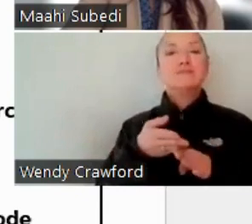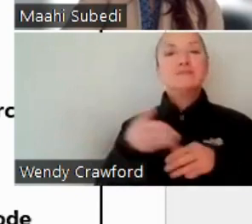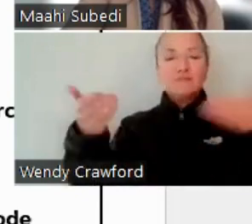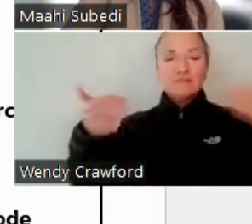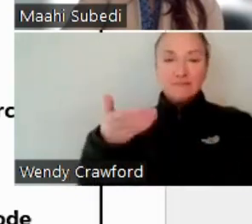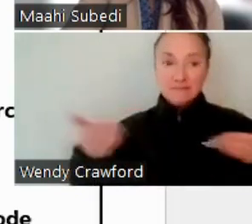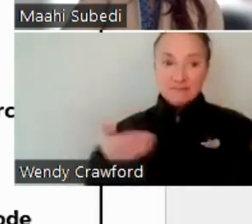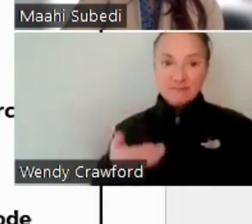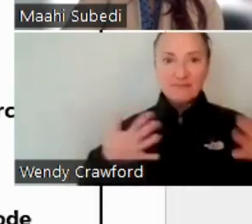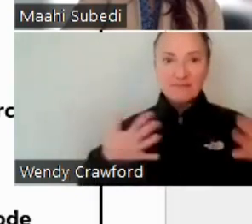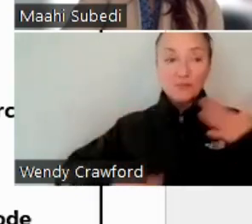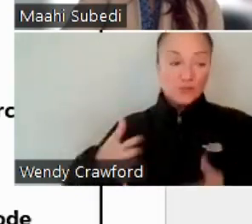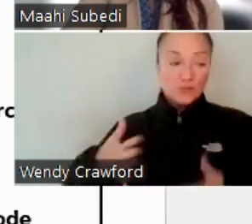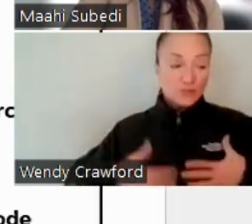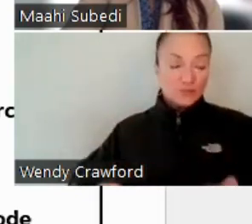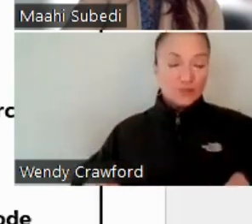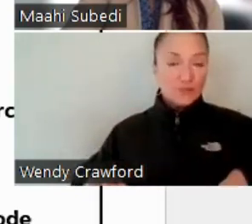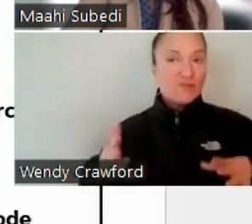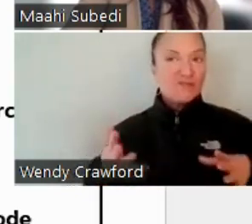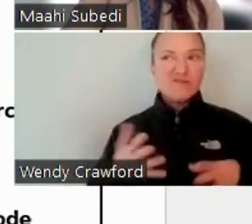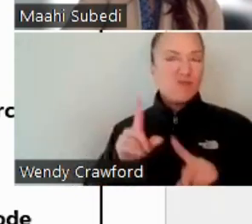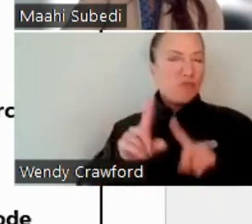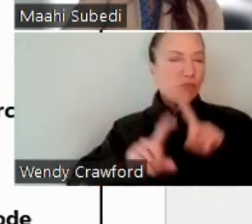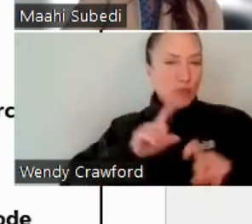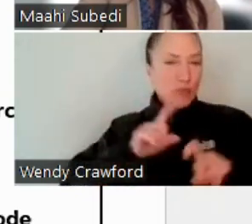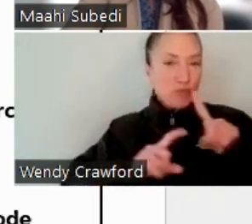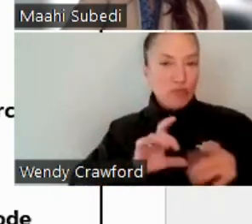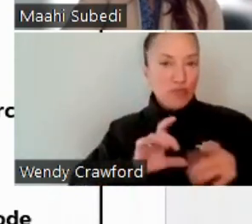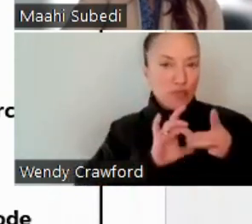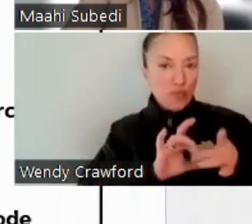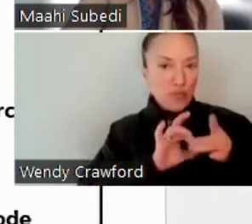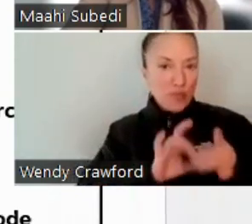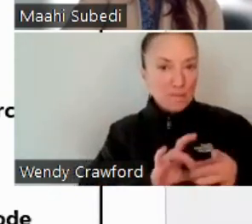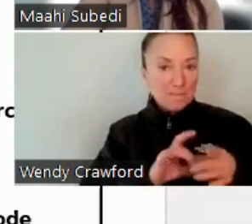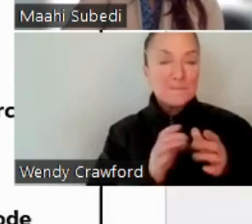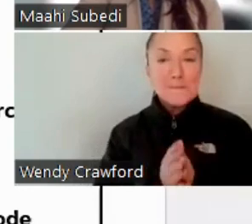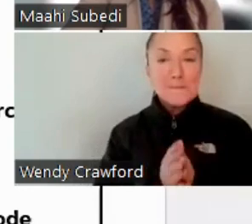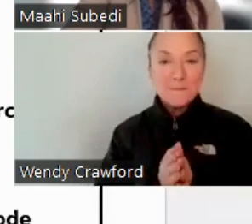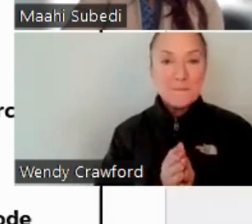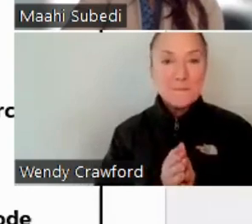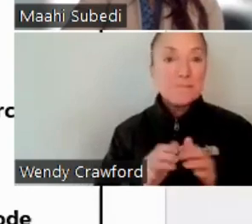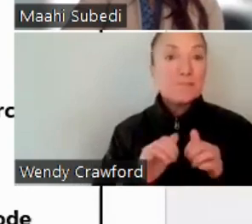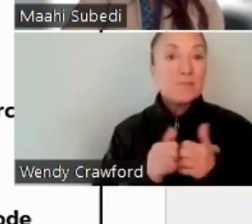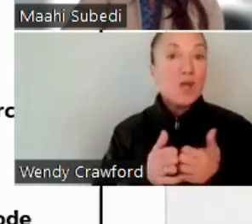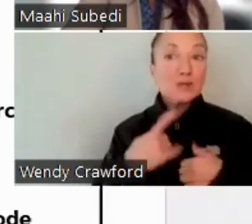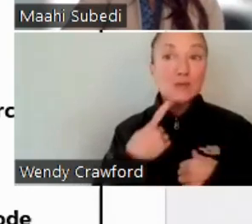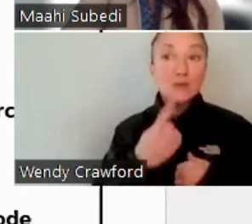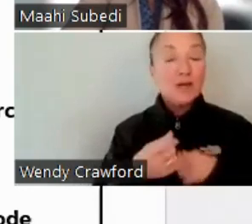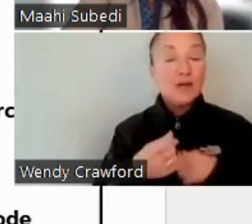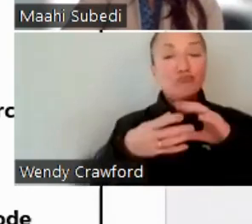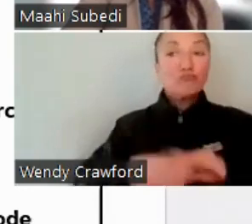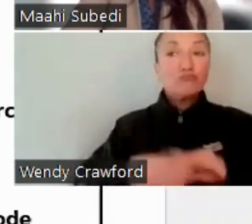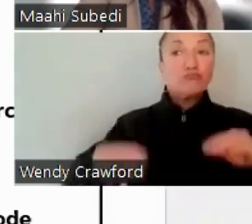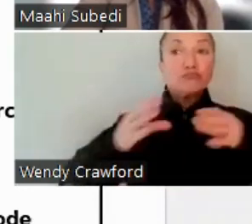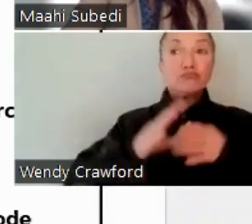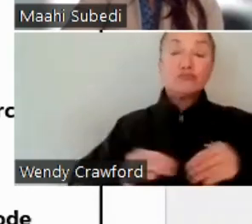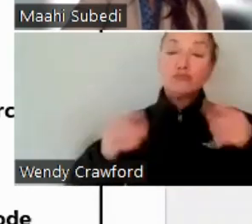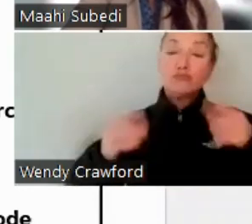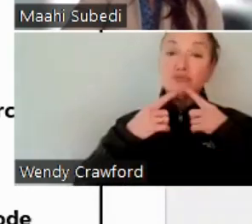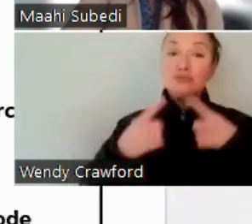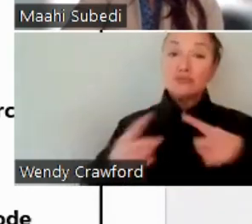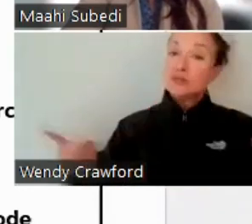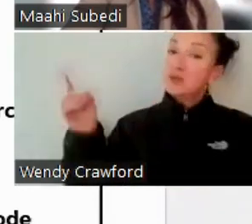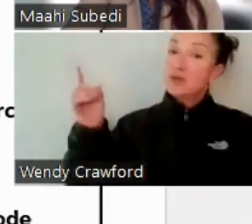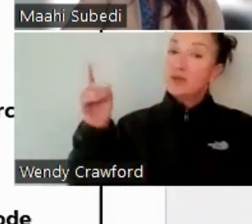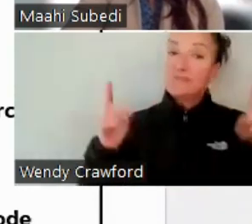dress code, how to prepare questions to ask the employer at the booth, how to tell stories of success when they ask what you're all